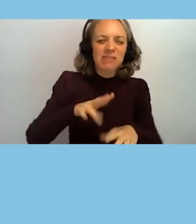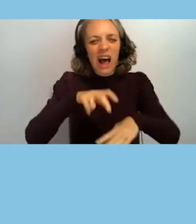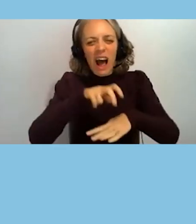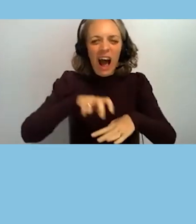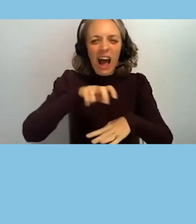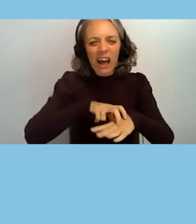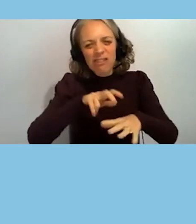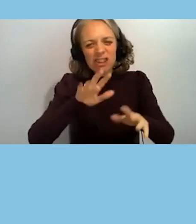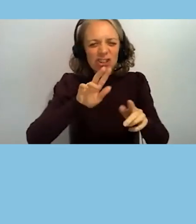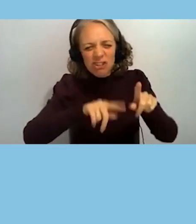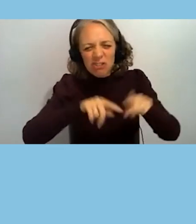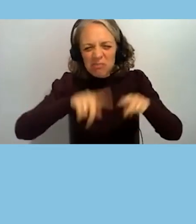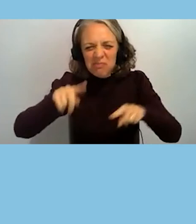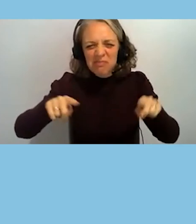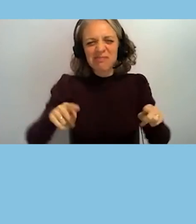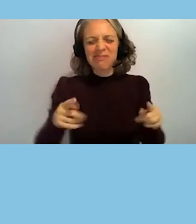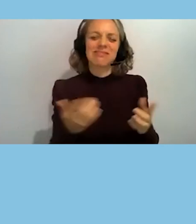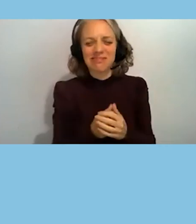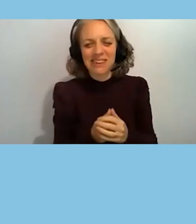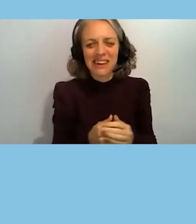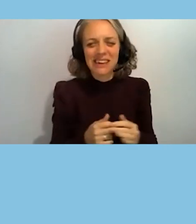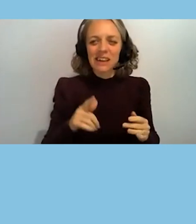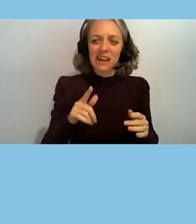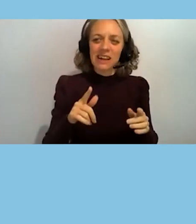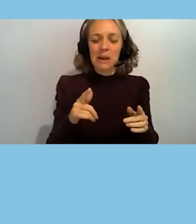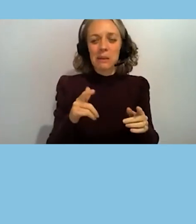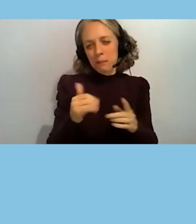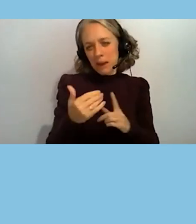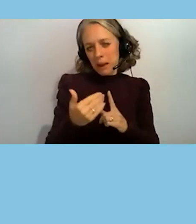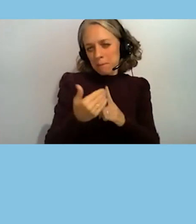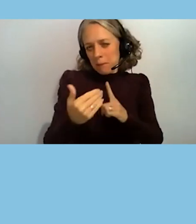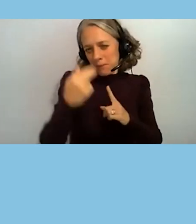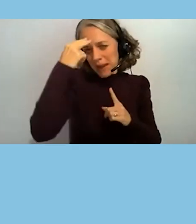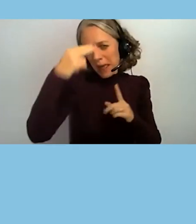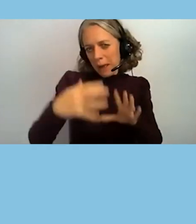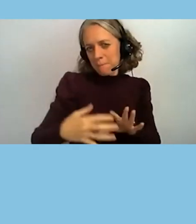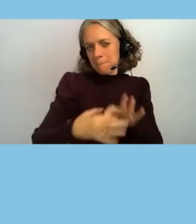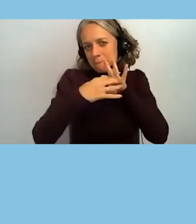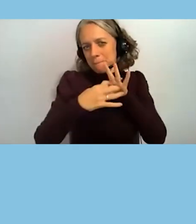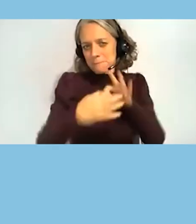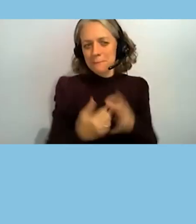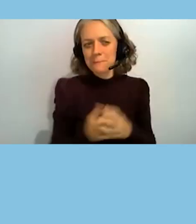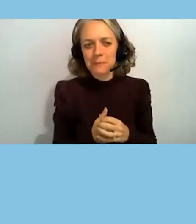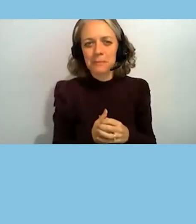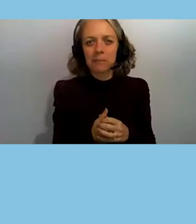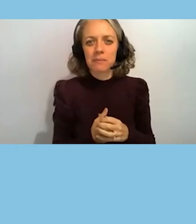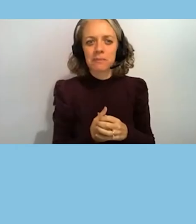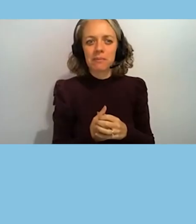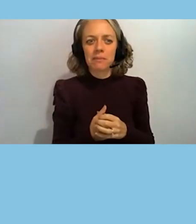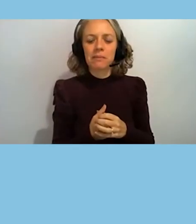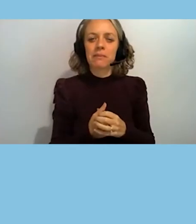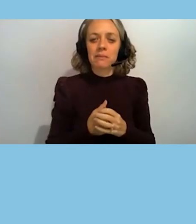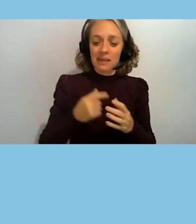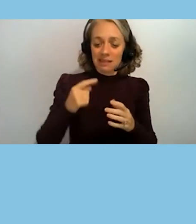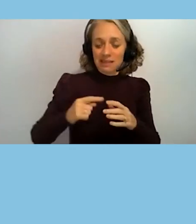around sort of Irish accent, a bit like a leprechaun, which might also help you to tie my name to my face as I'm speaking. This